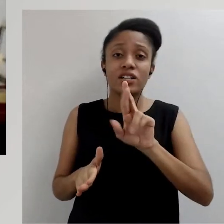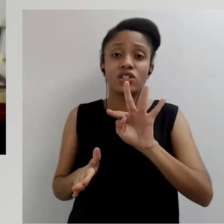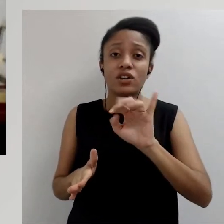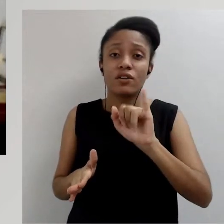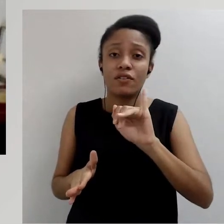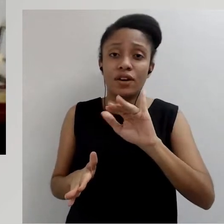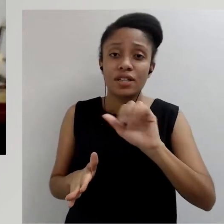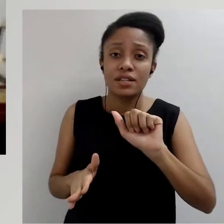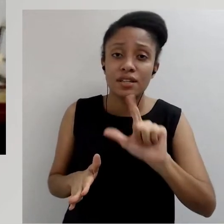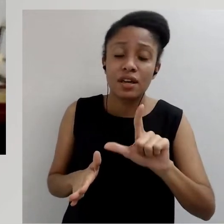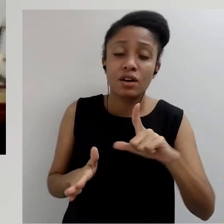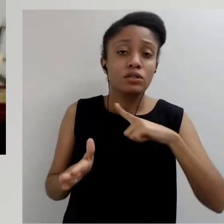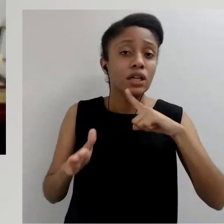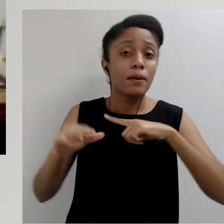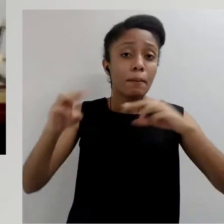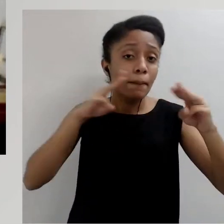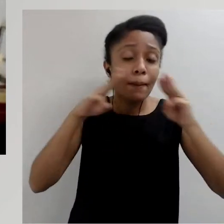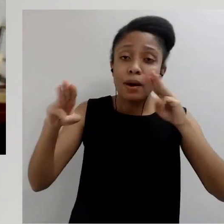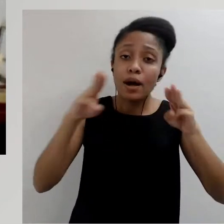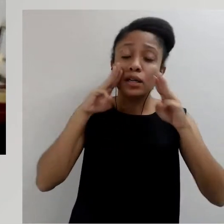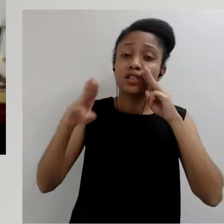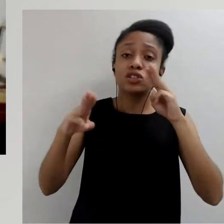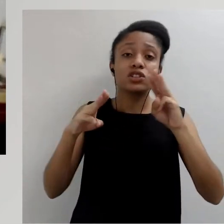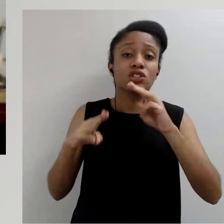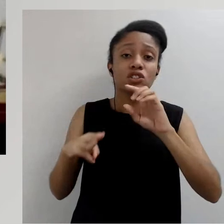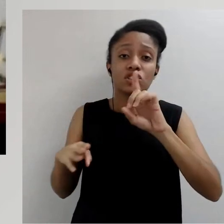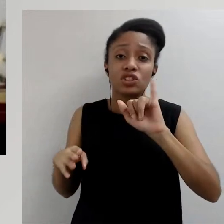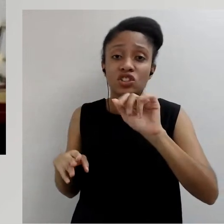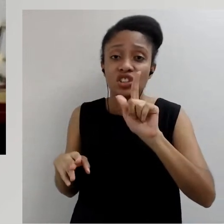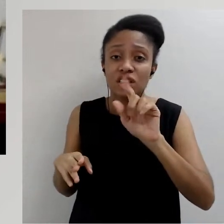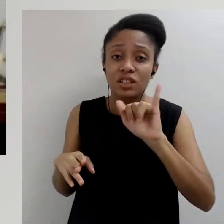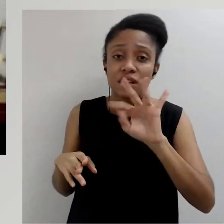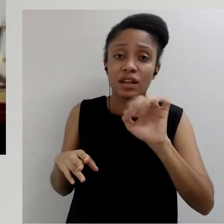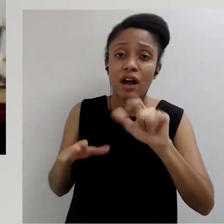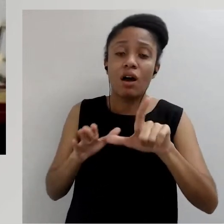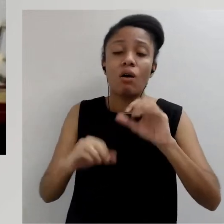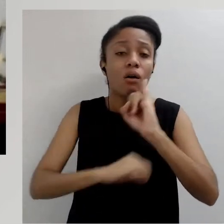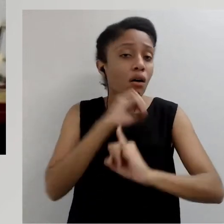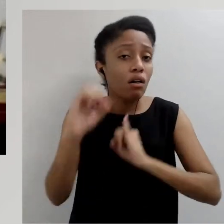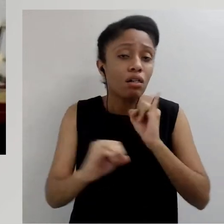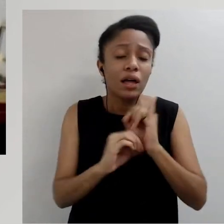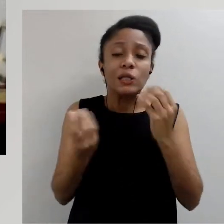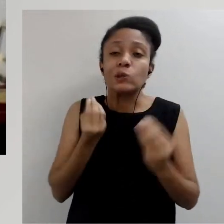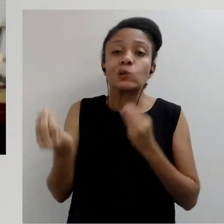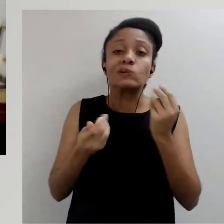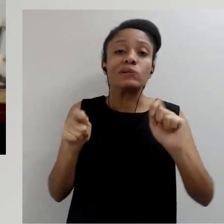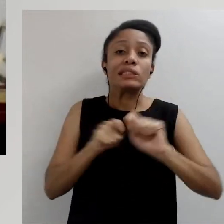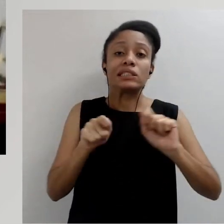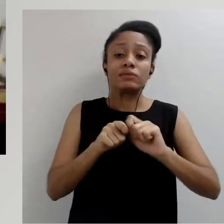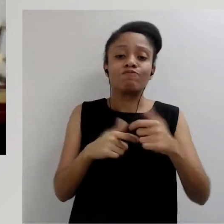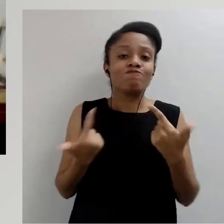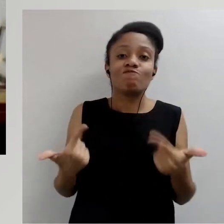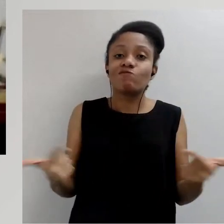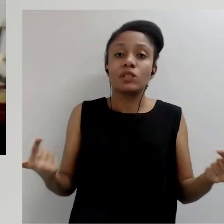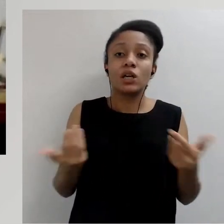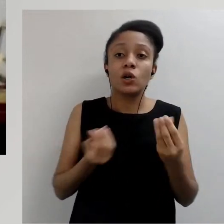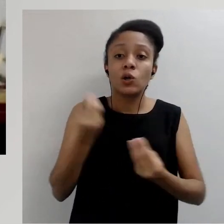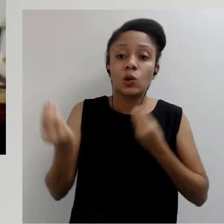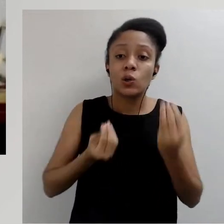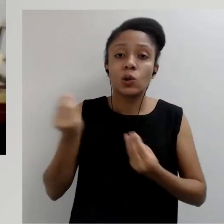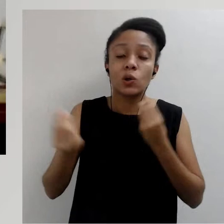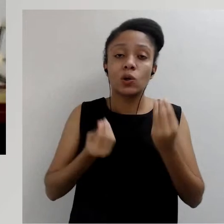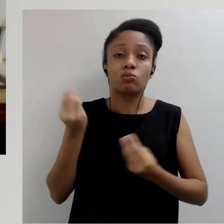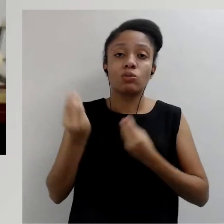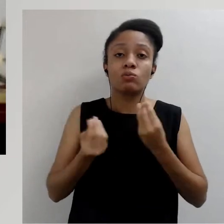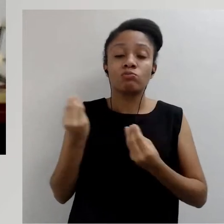can benefit from the digital marketing ideas with artificial intelligence, but how can they do that if